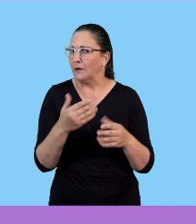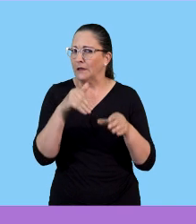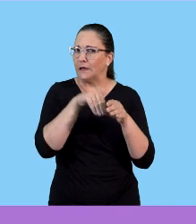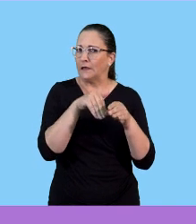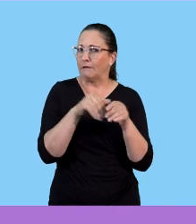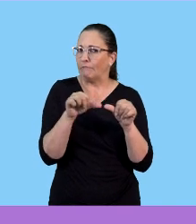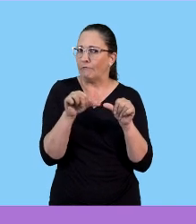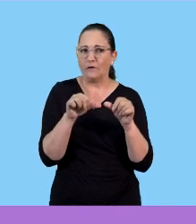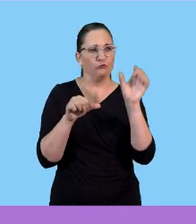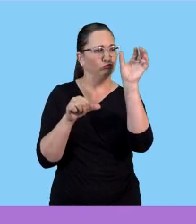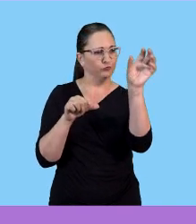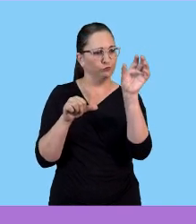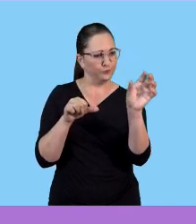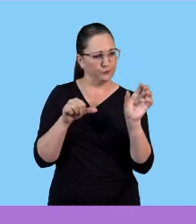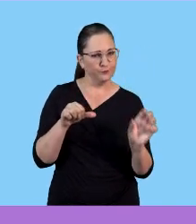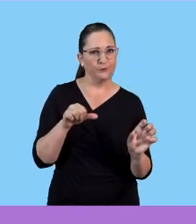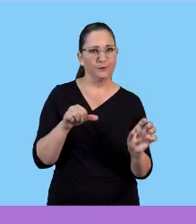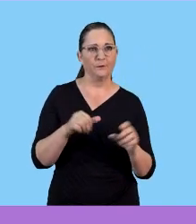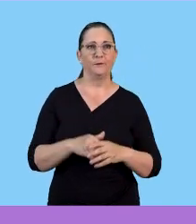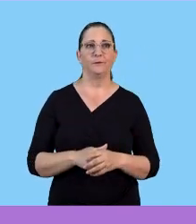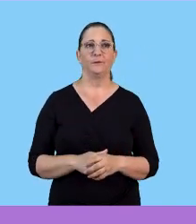times one of these little pieces,